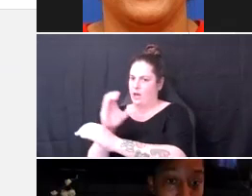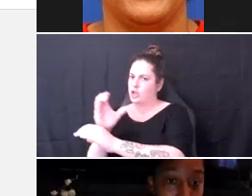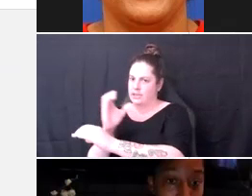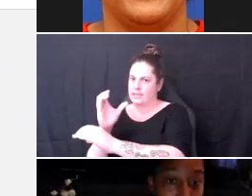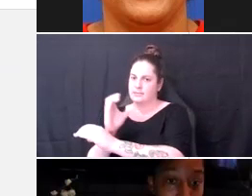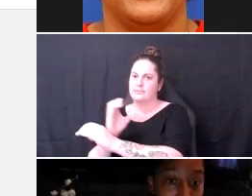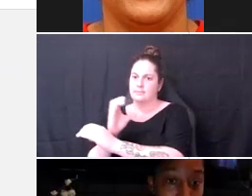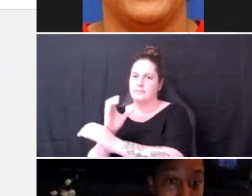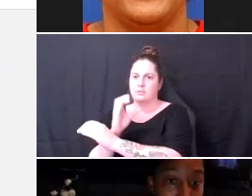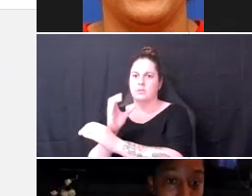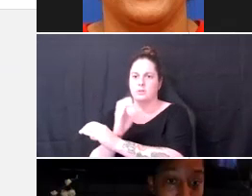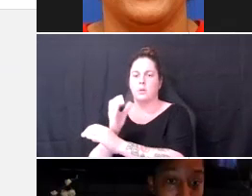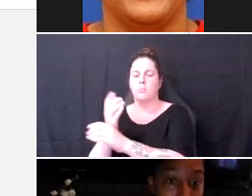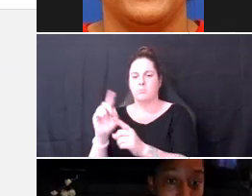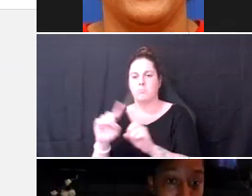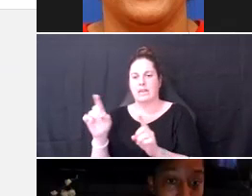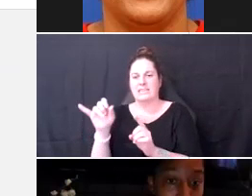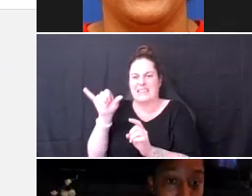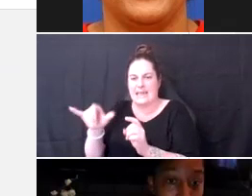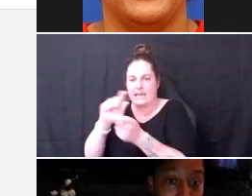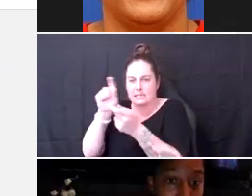the acceleration at a specific instant.